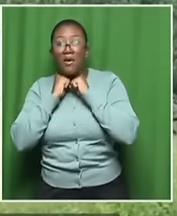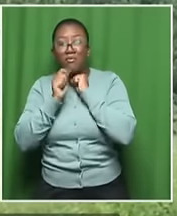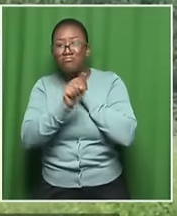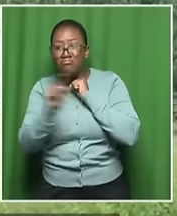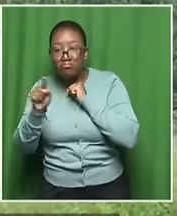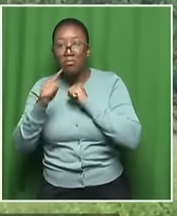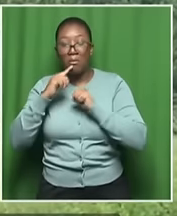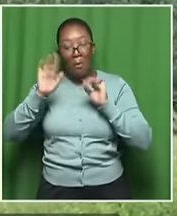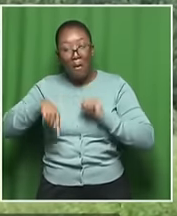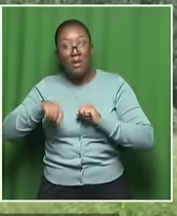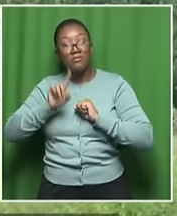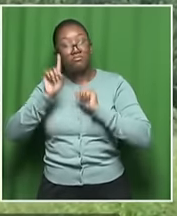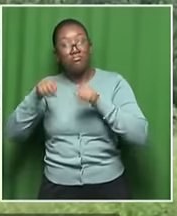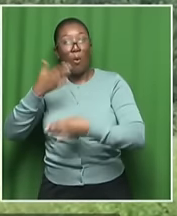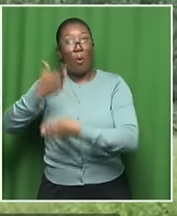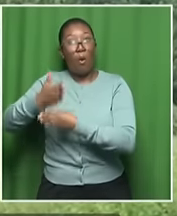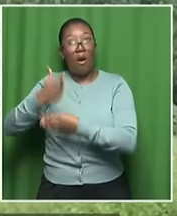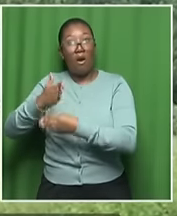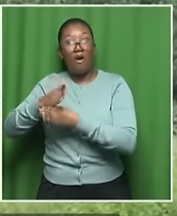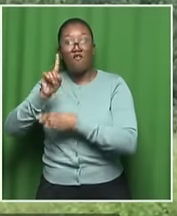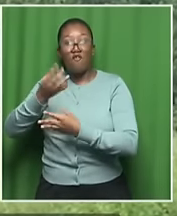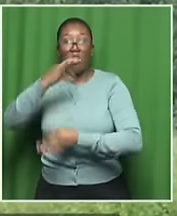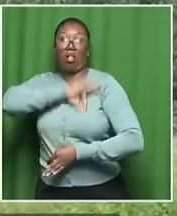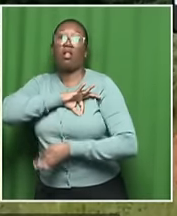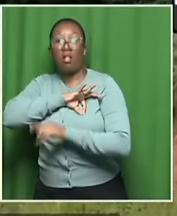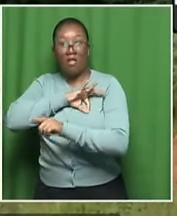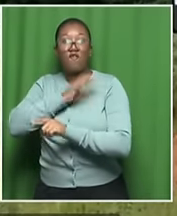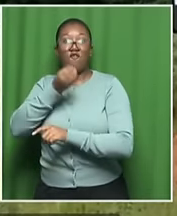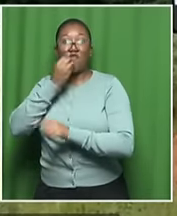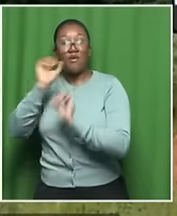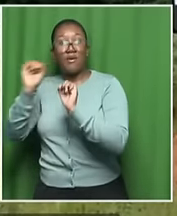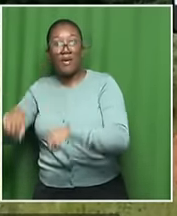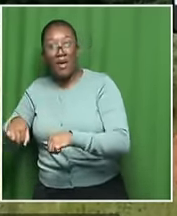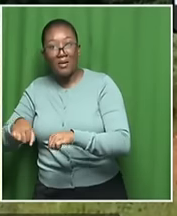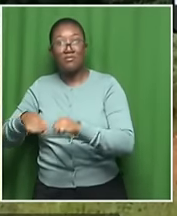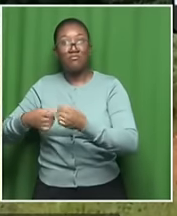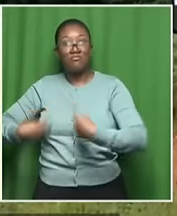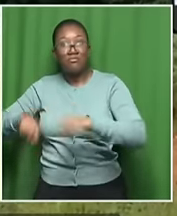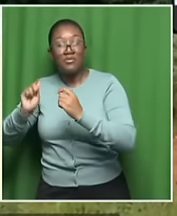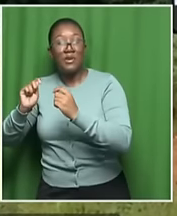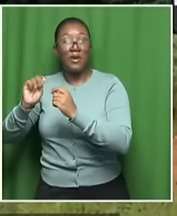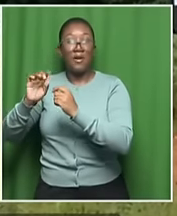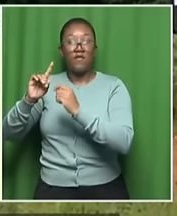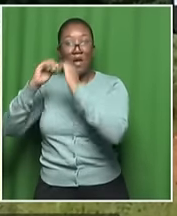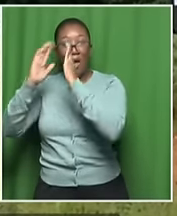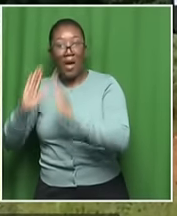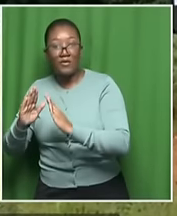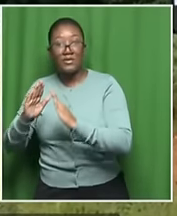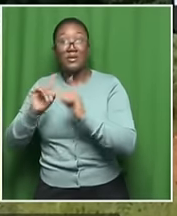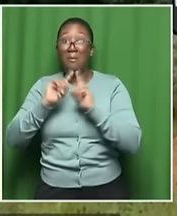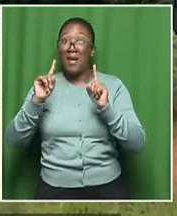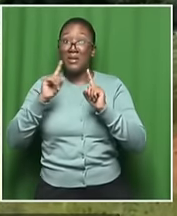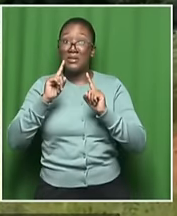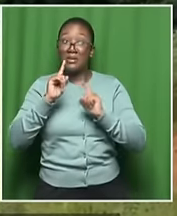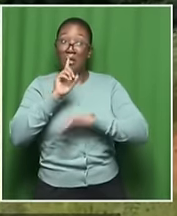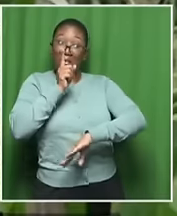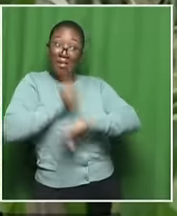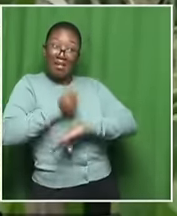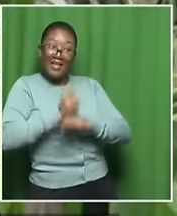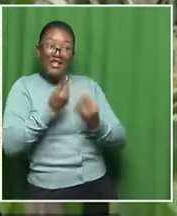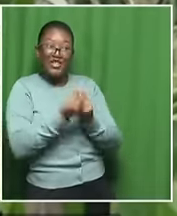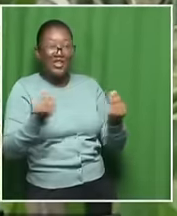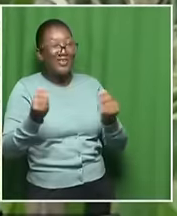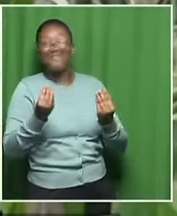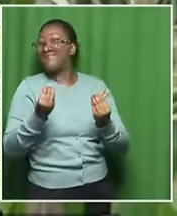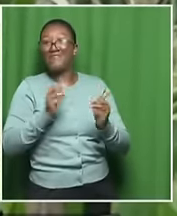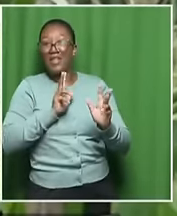economically survive. And therefore, there's not enough time spending towards our children. Let's take modern